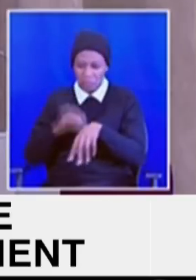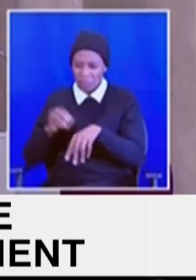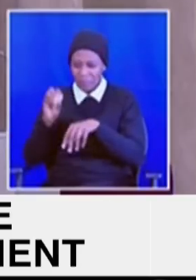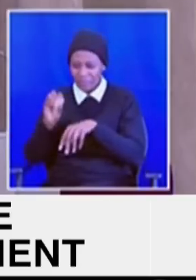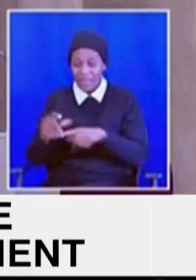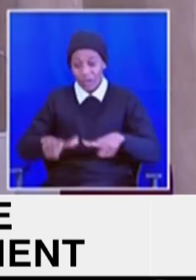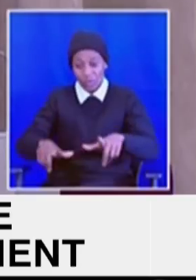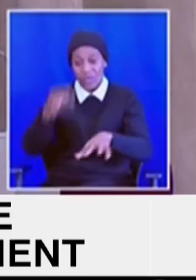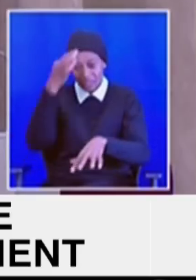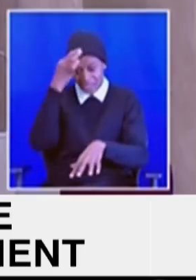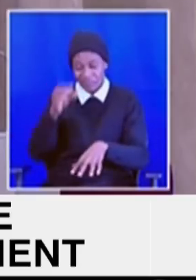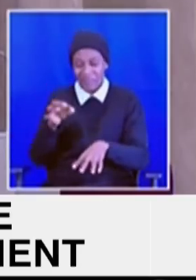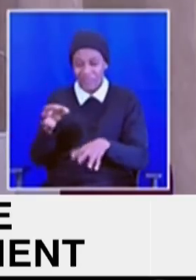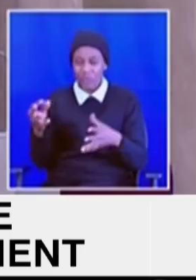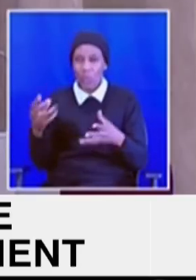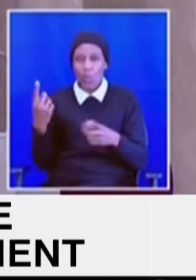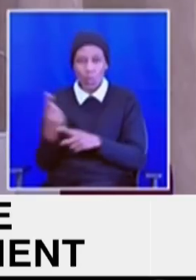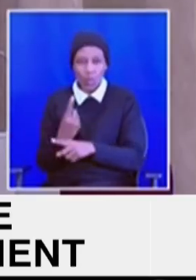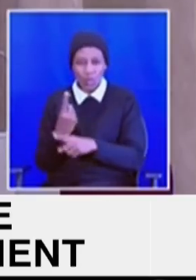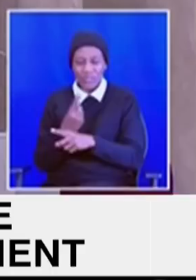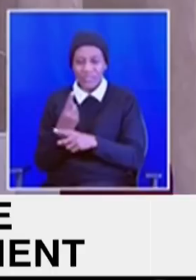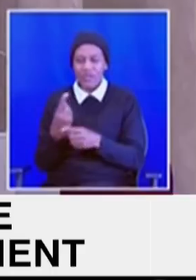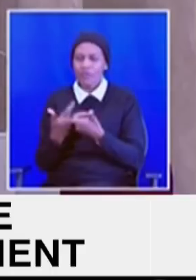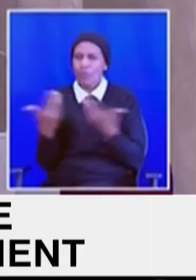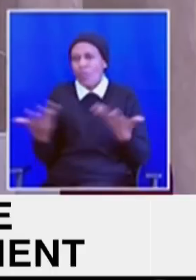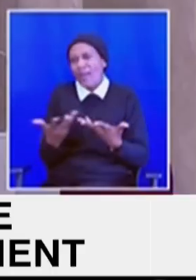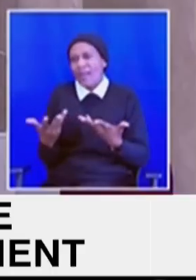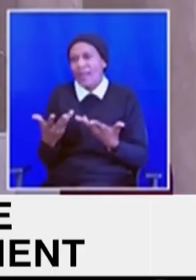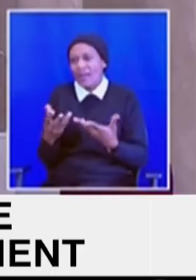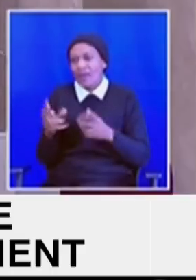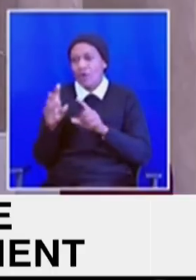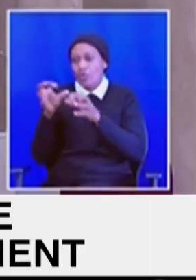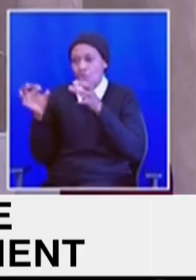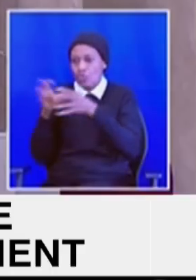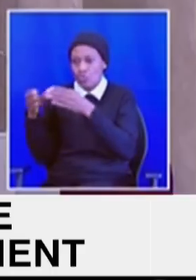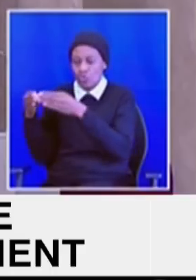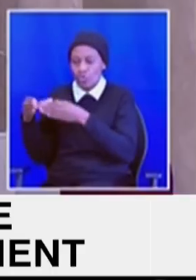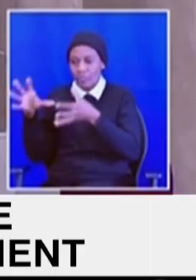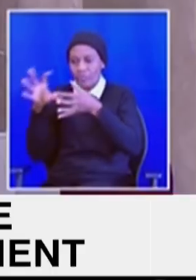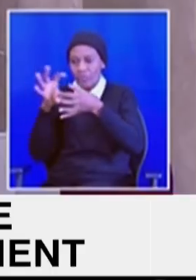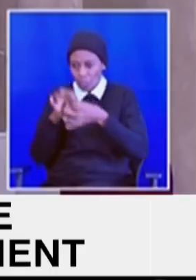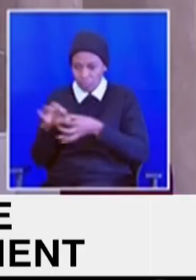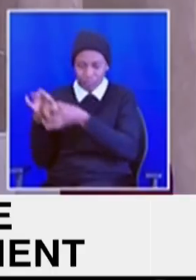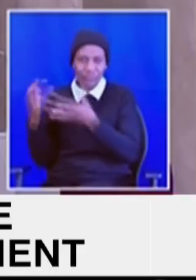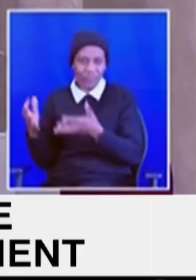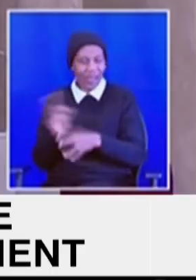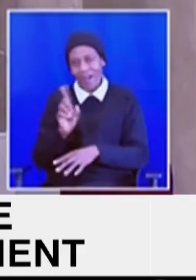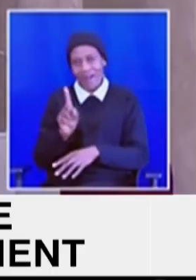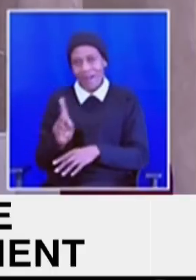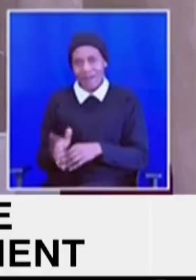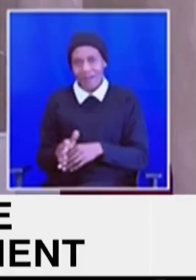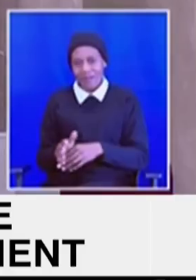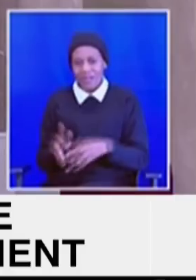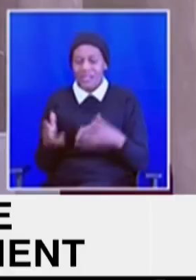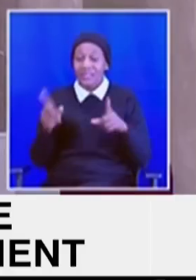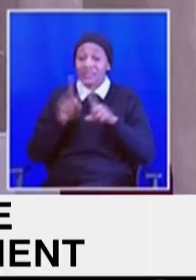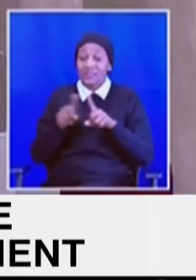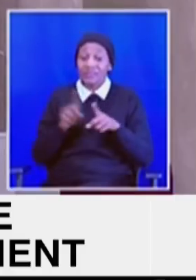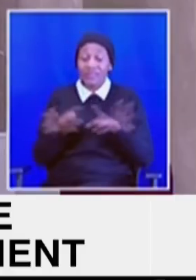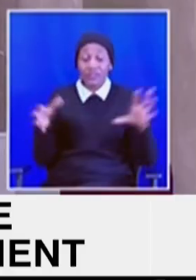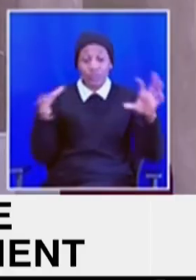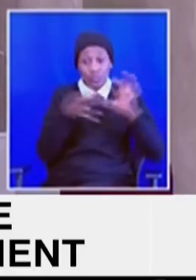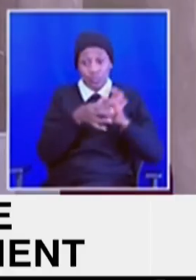government on coalitions. But the point we are saying is that the way these coalitions are being set